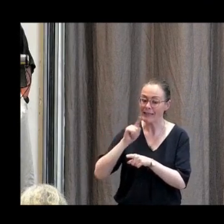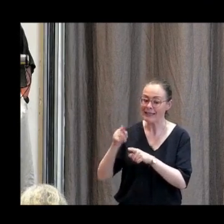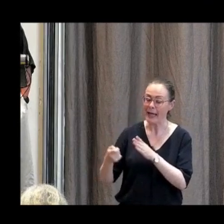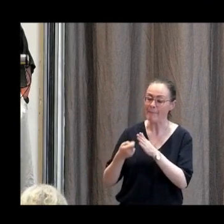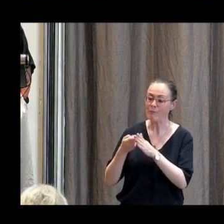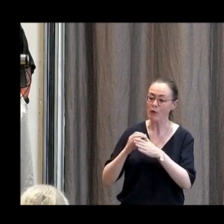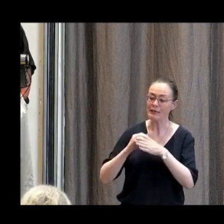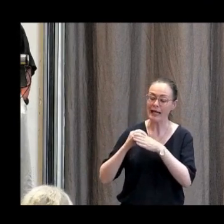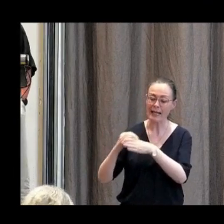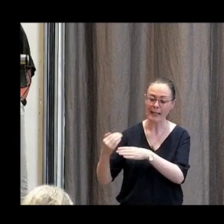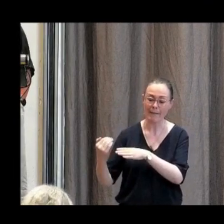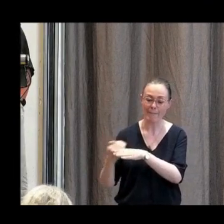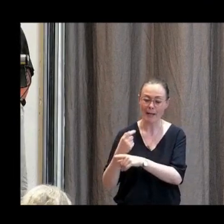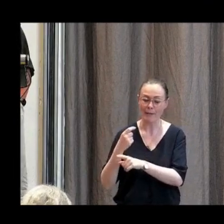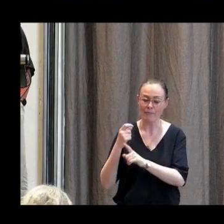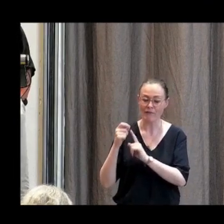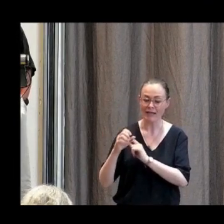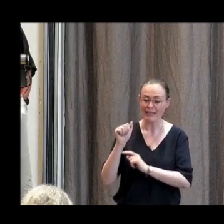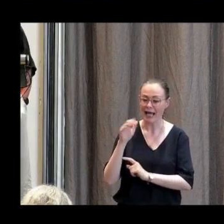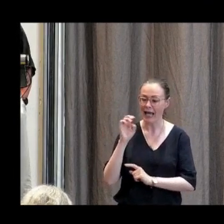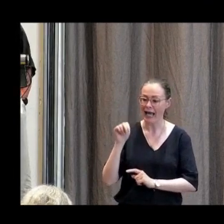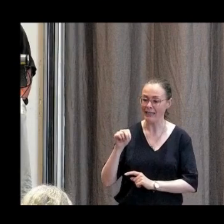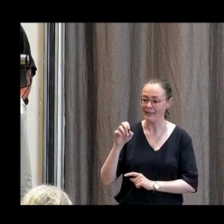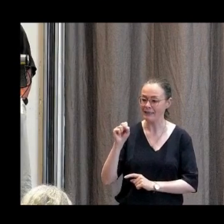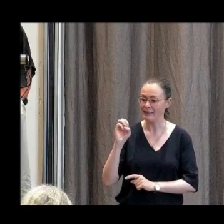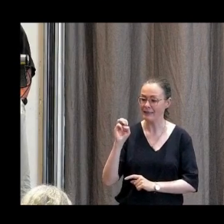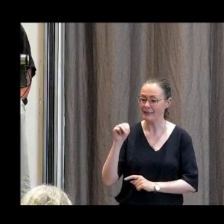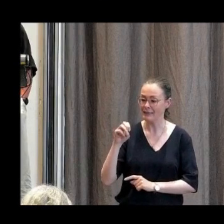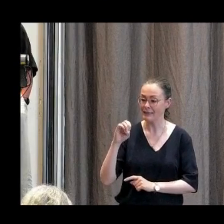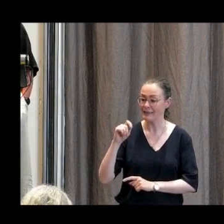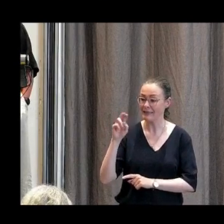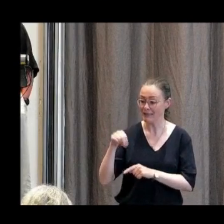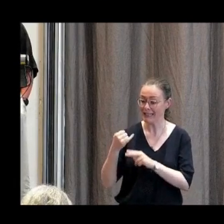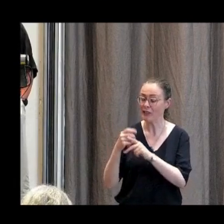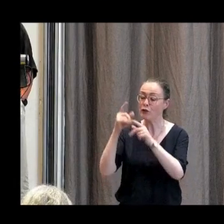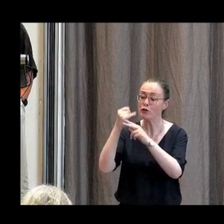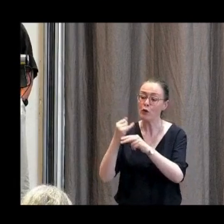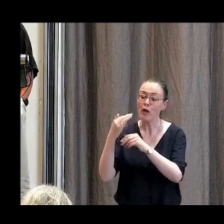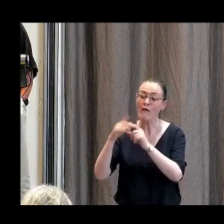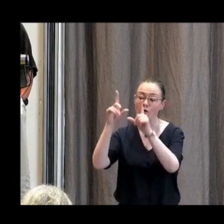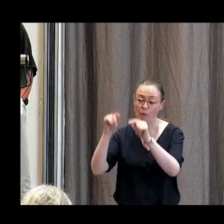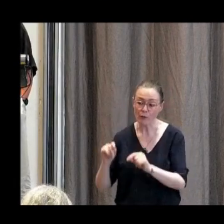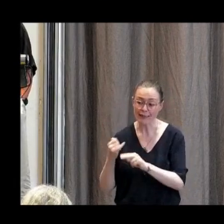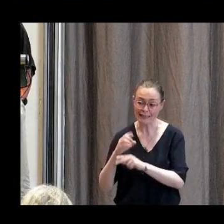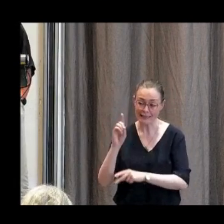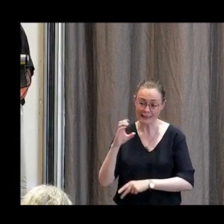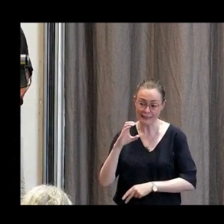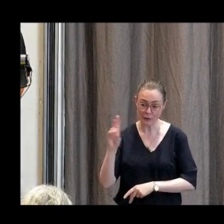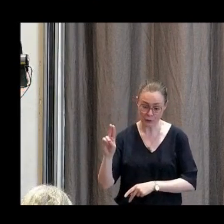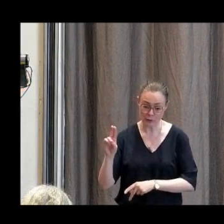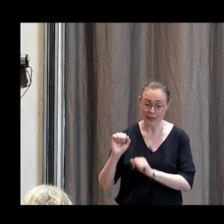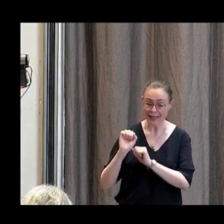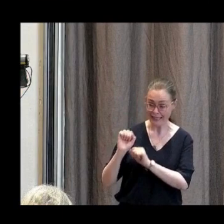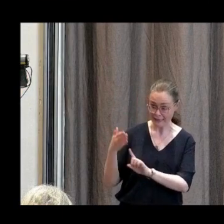by Professor Alan Smeaton in the School of Computing at DCU. And